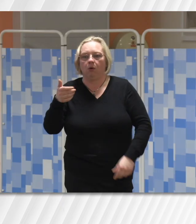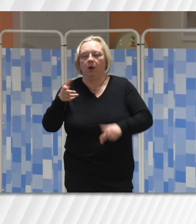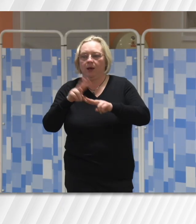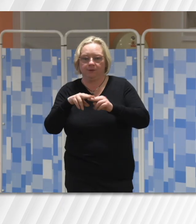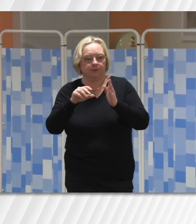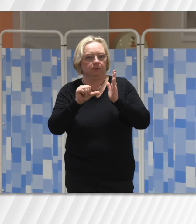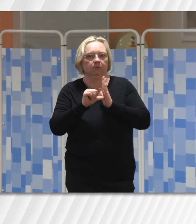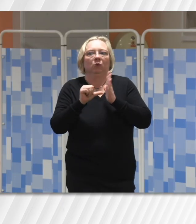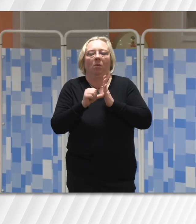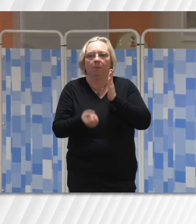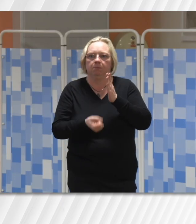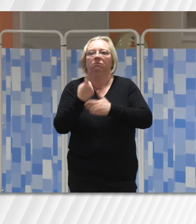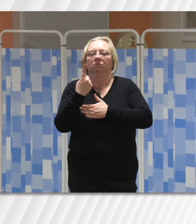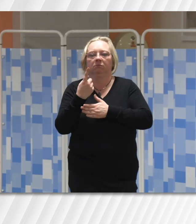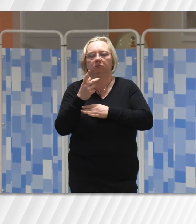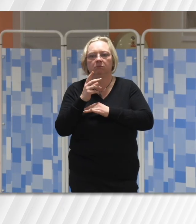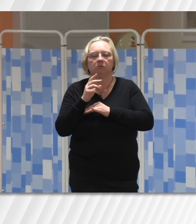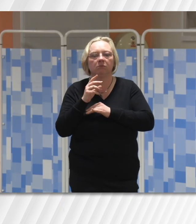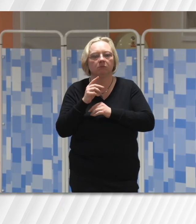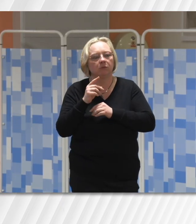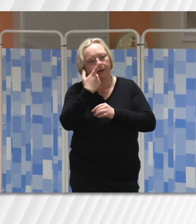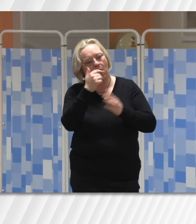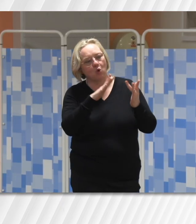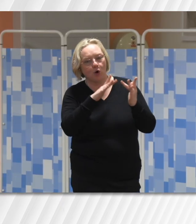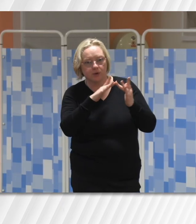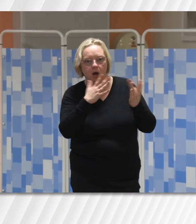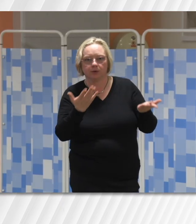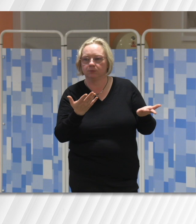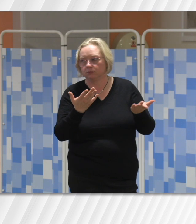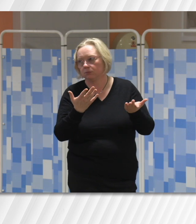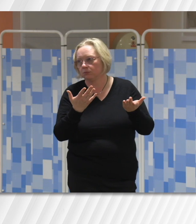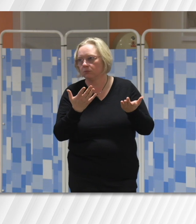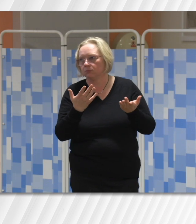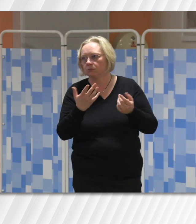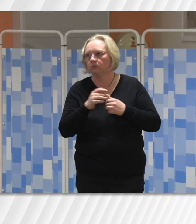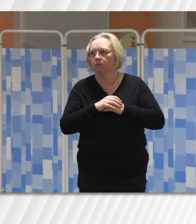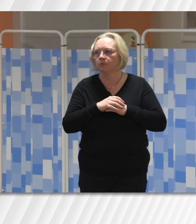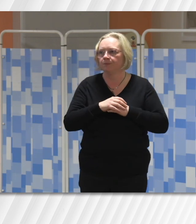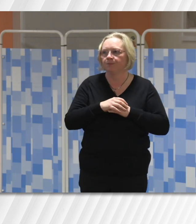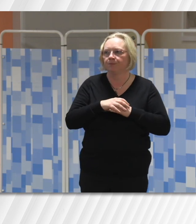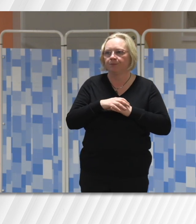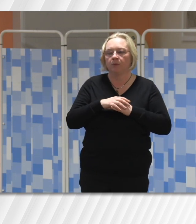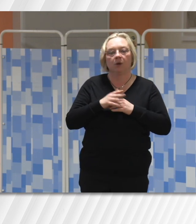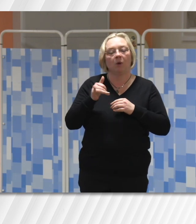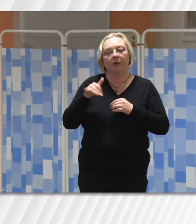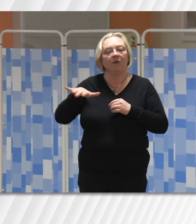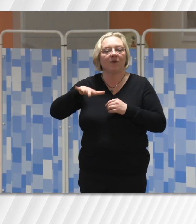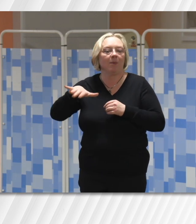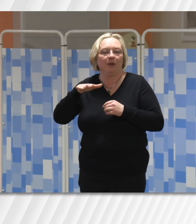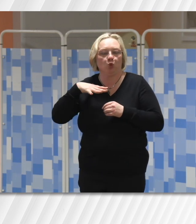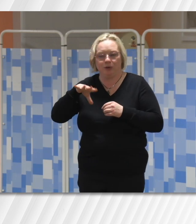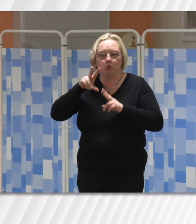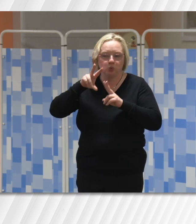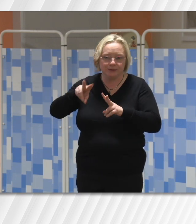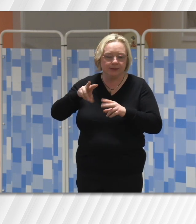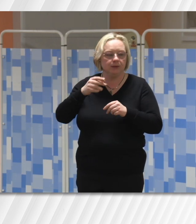are experiencing an increase in symptoms, to touch base with us, and we can address that even over the phone. We don't need to see you in person.